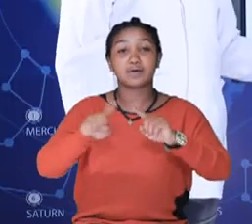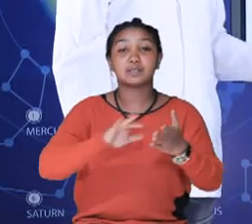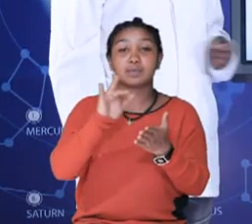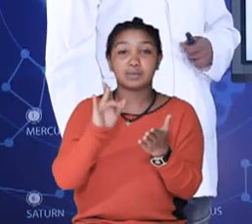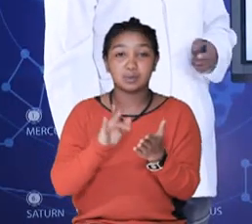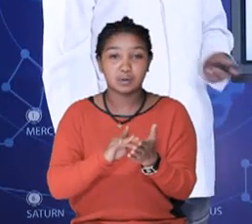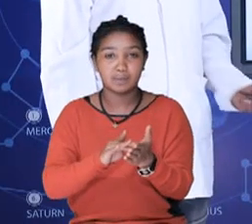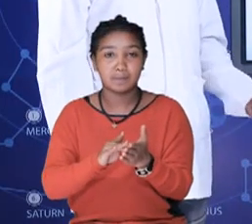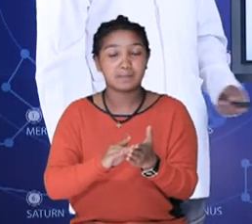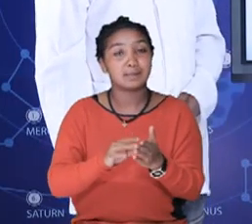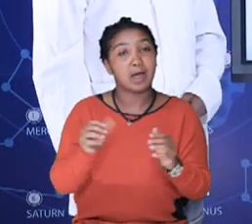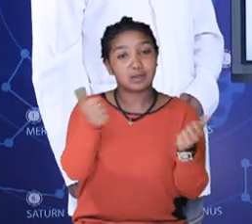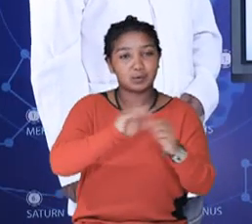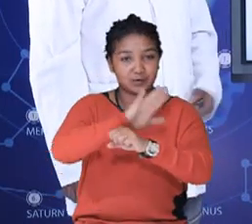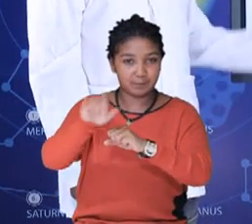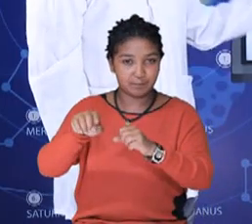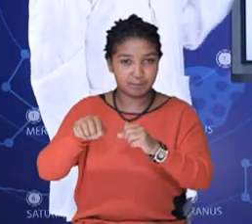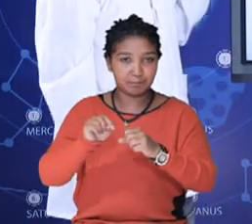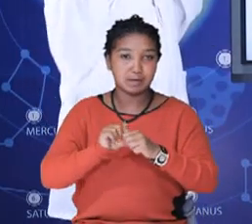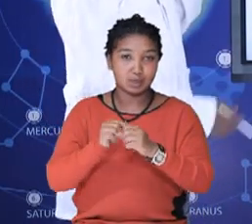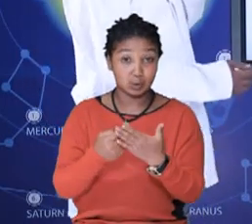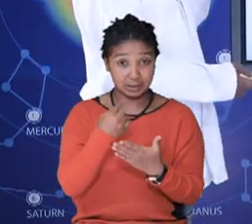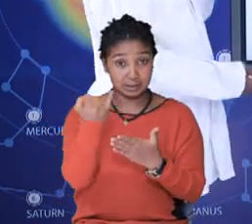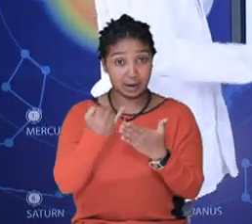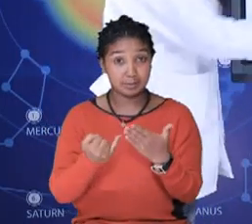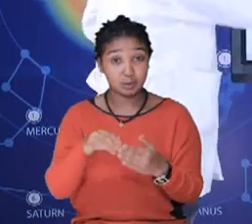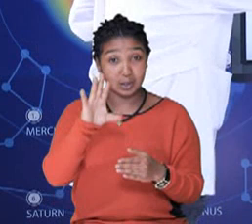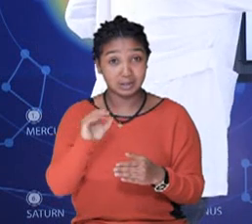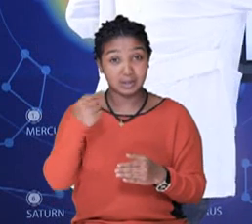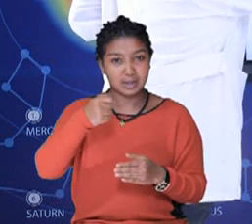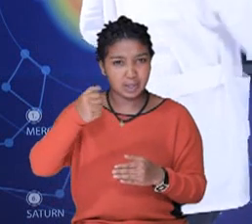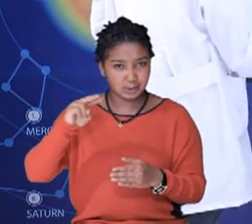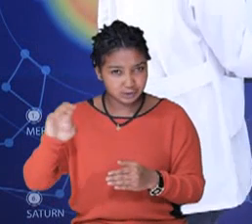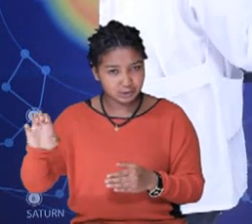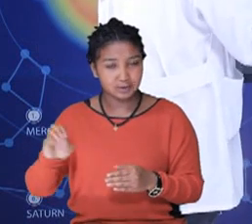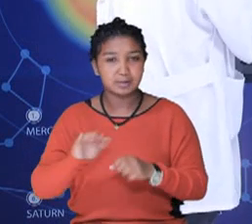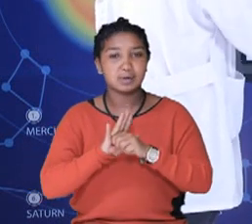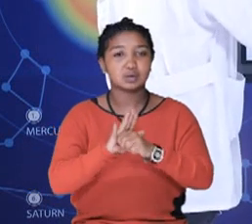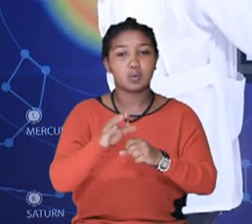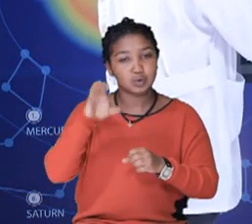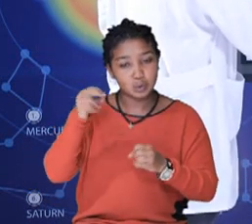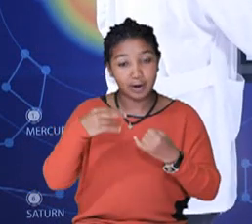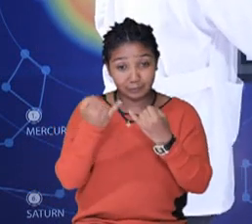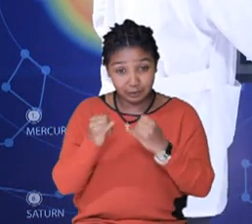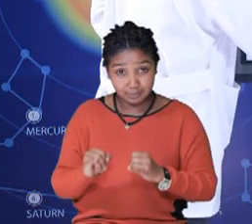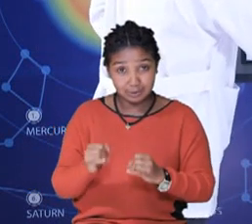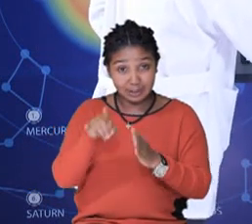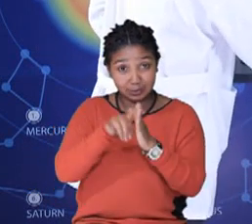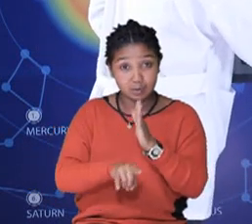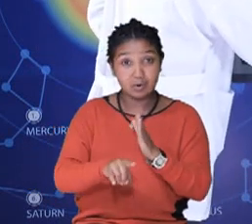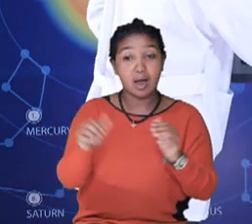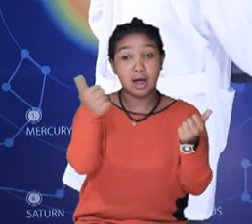the system and atmospheric pressure. Look this diagram. To get the gauge pressure, you should have to subtract